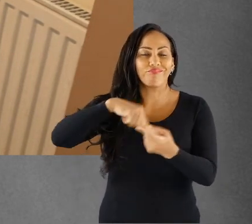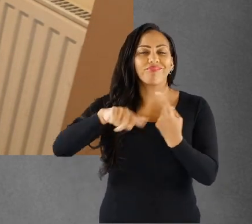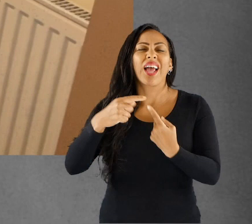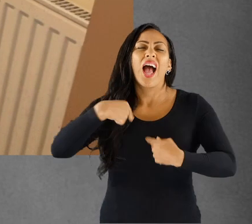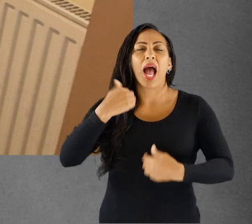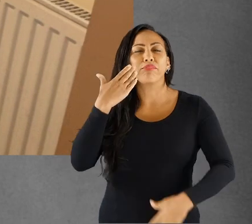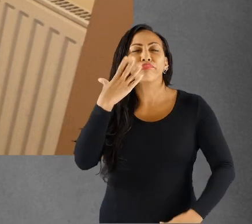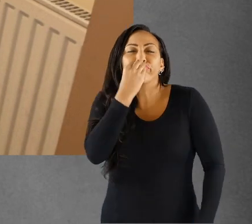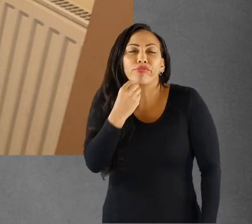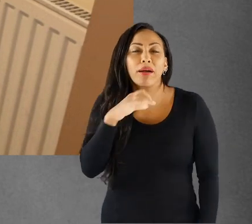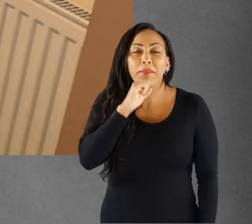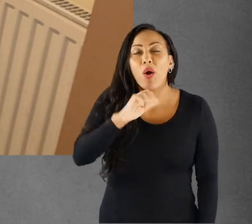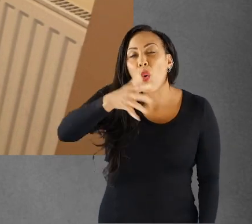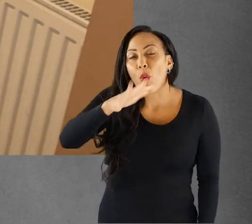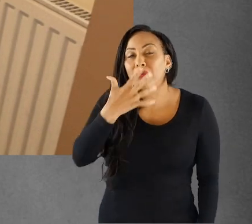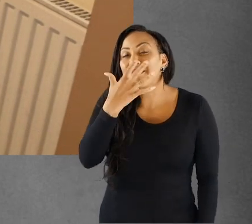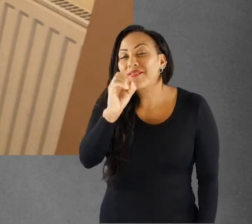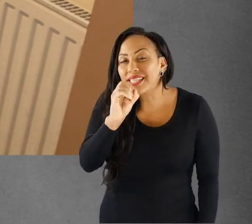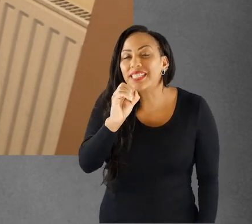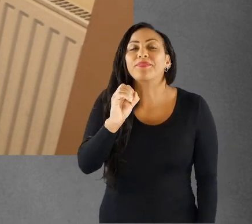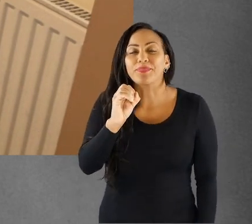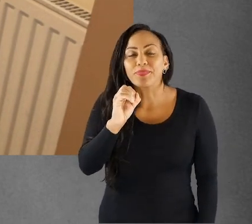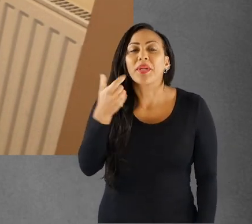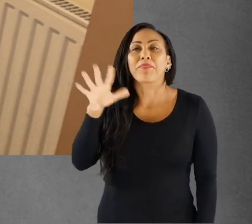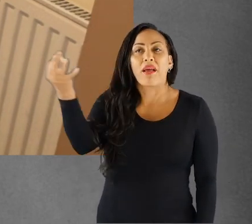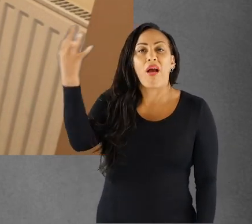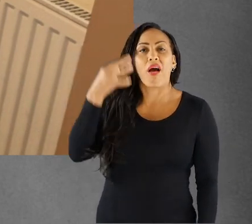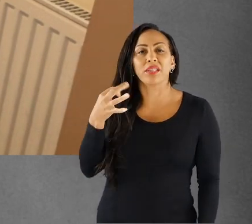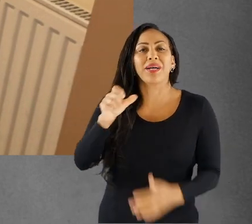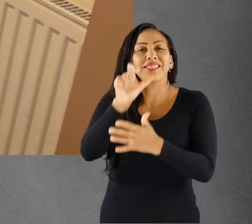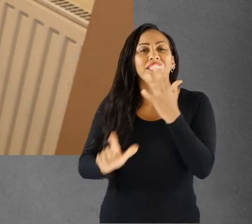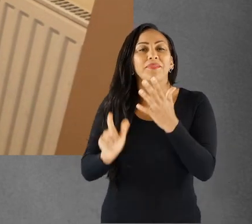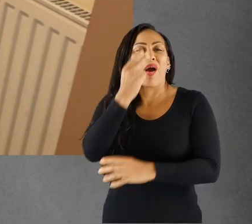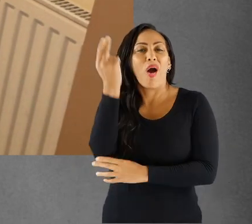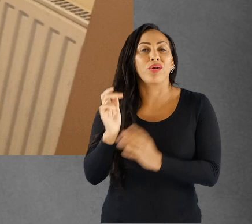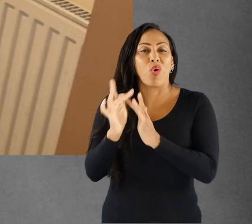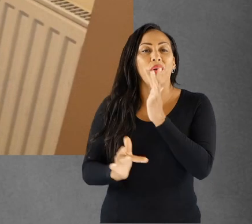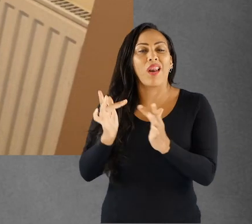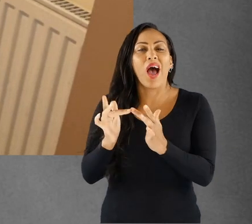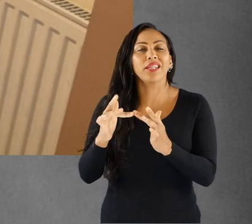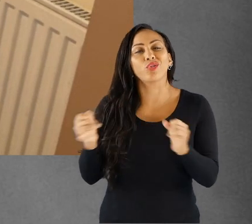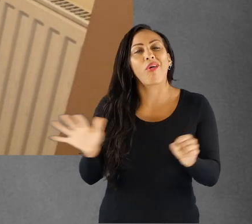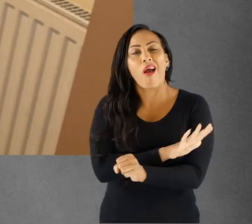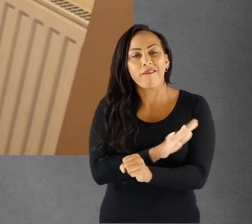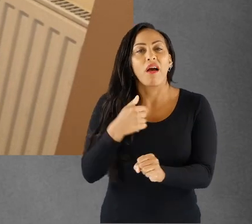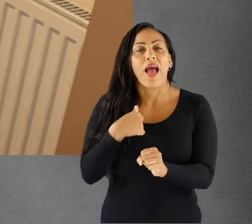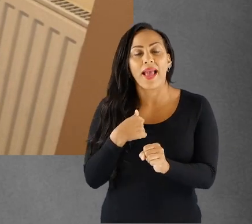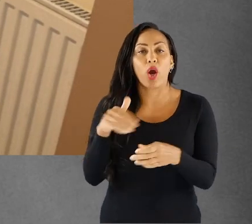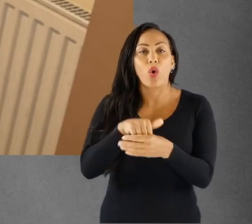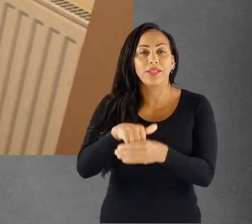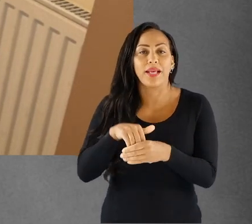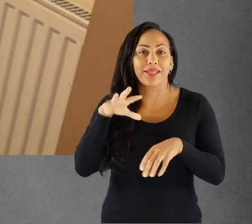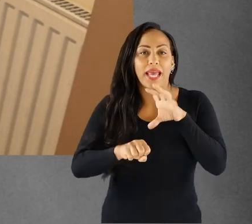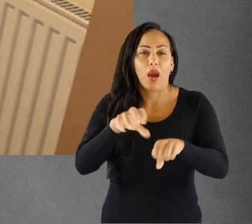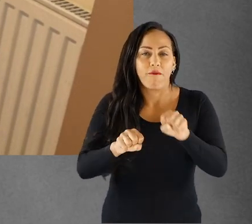male in his almost in his 50s, and I've been asked by Disability Arts Online to do a content